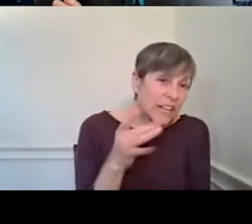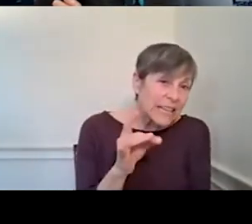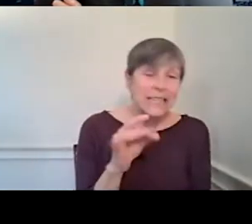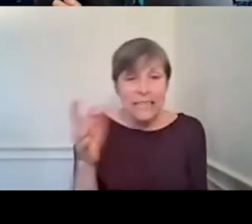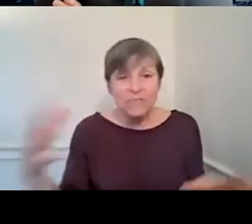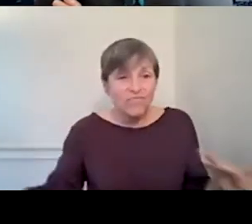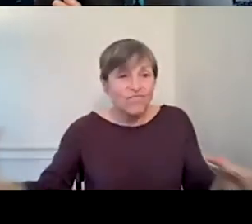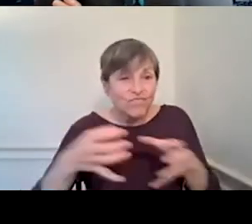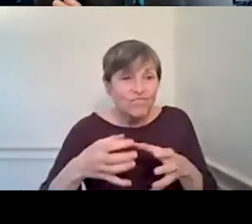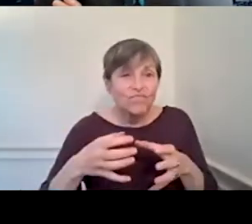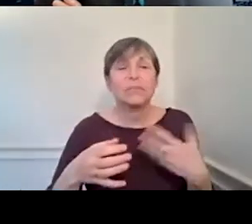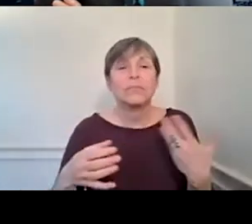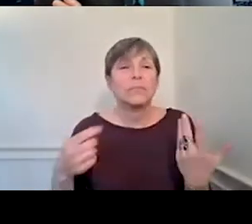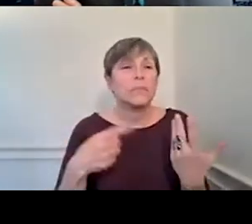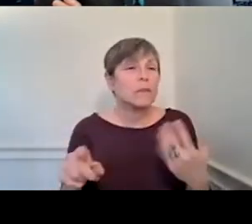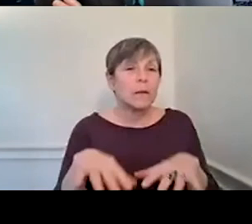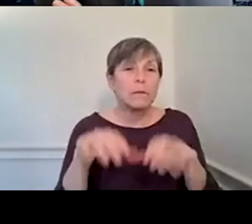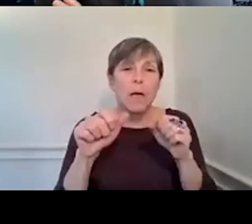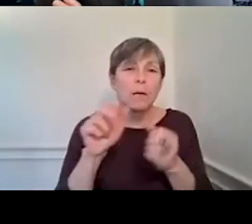like a 3 or 4 week